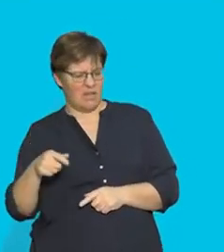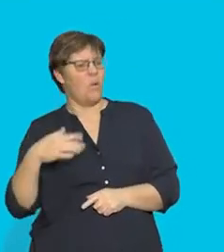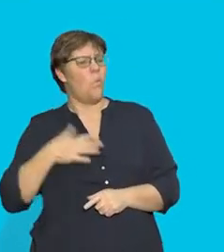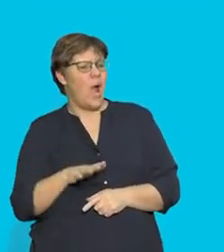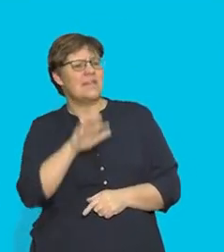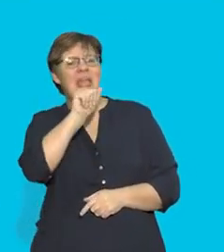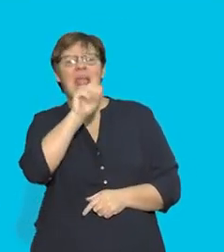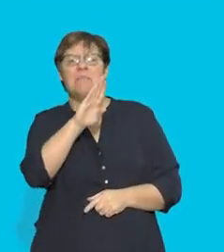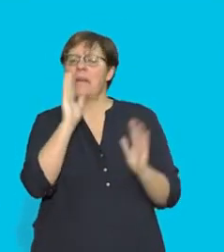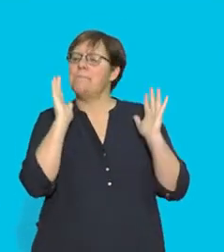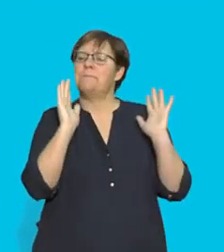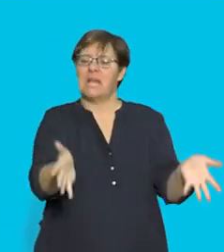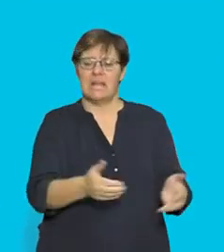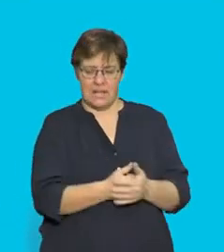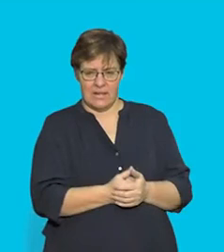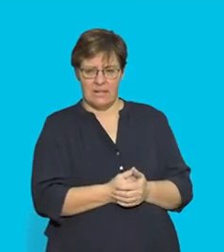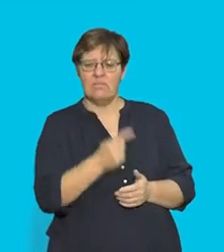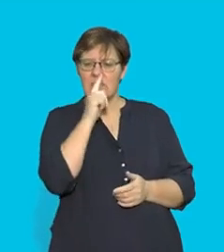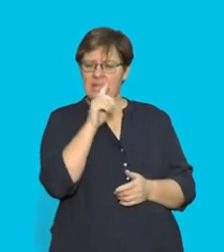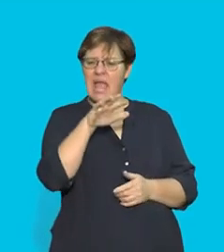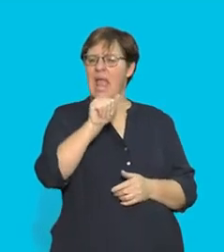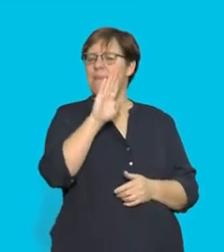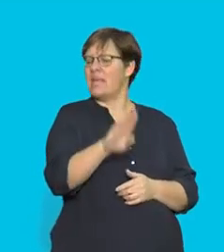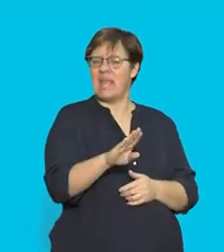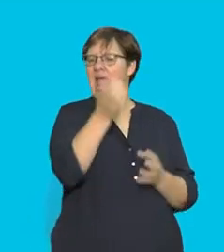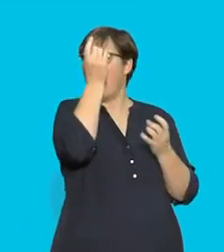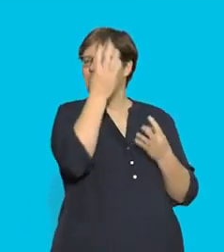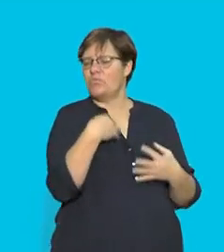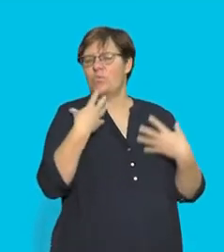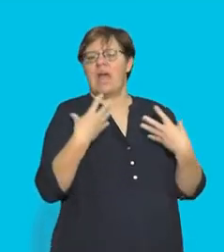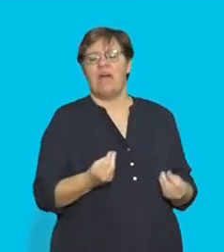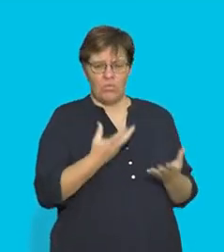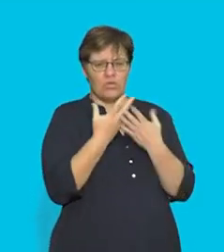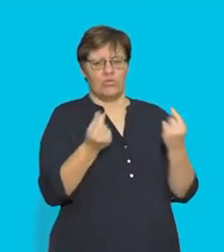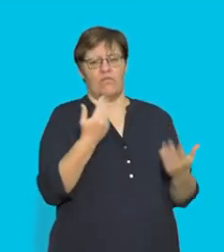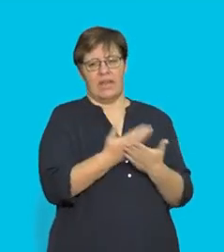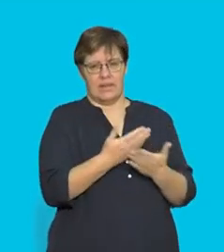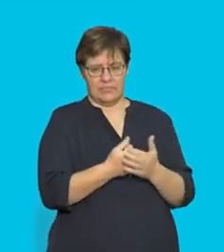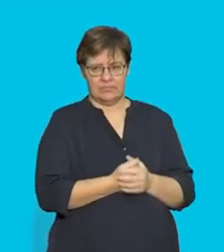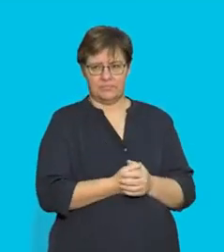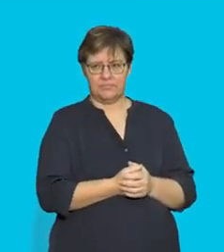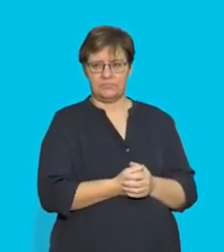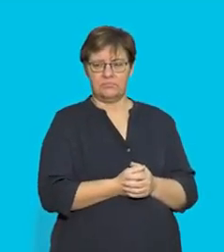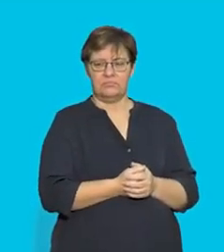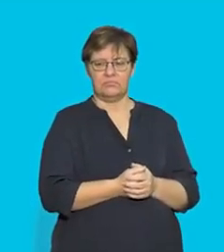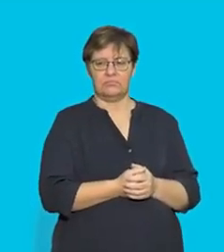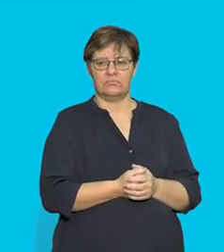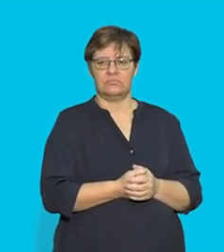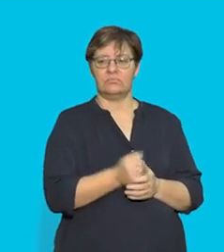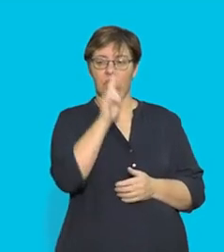AB. Let's go and see where AB is and what information we have to solve AB. So basically, if you look at